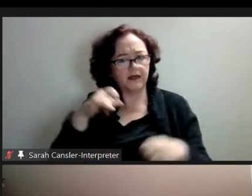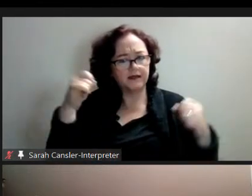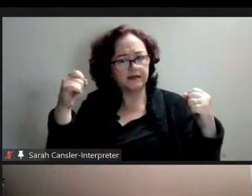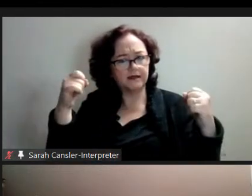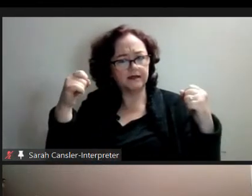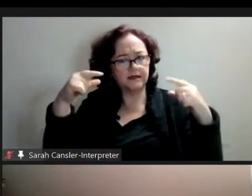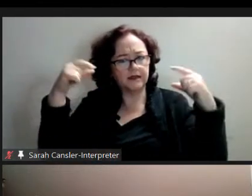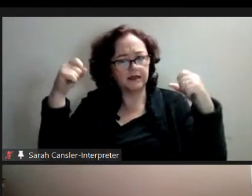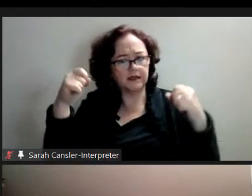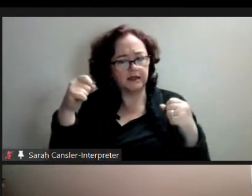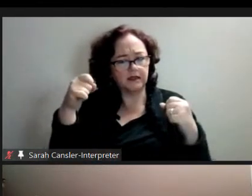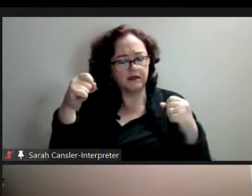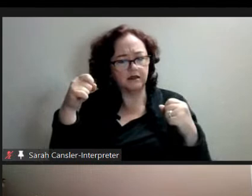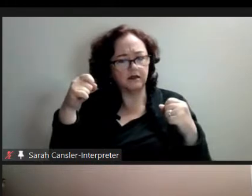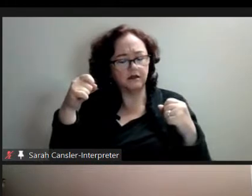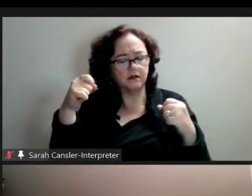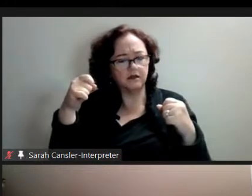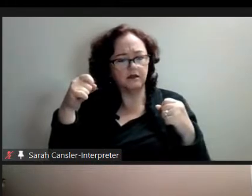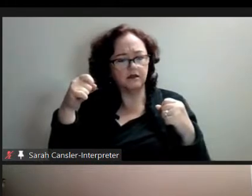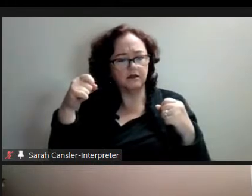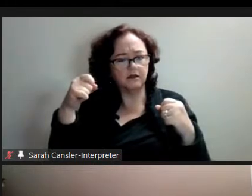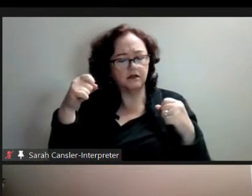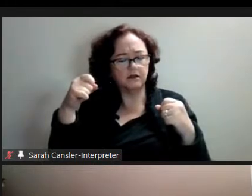to the,